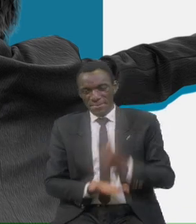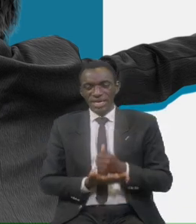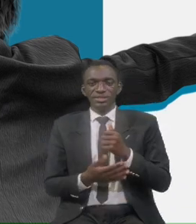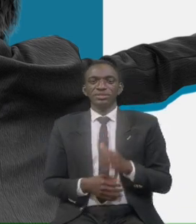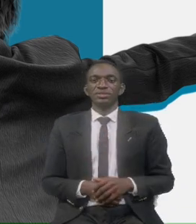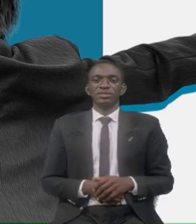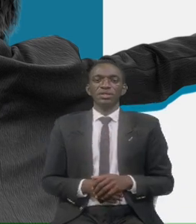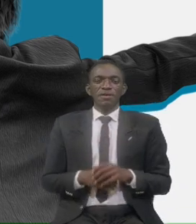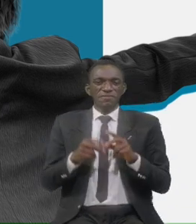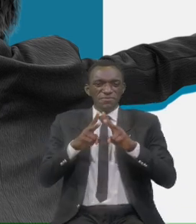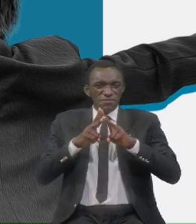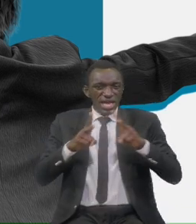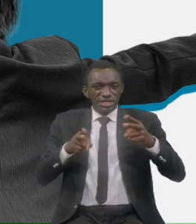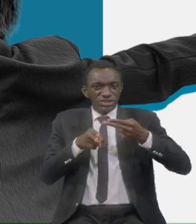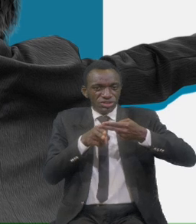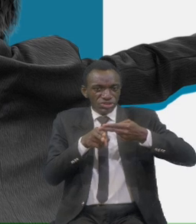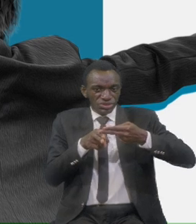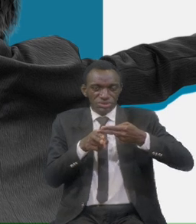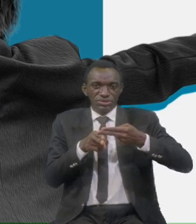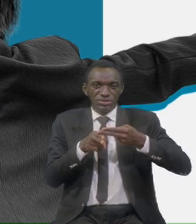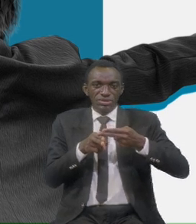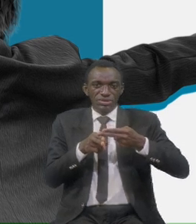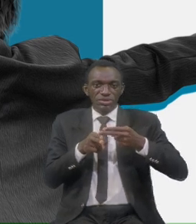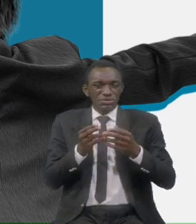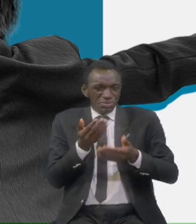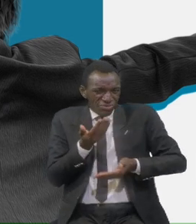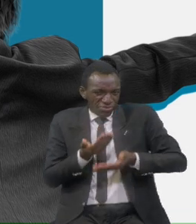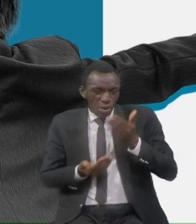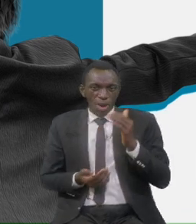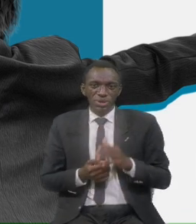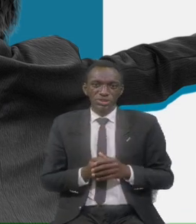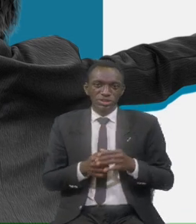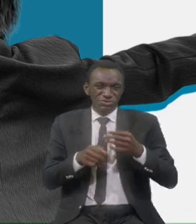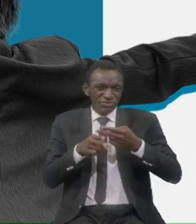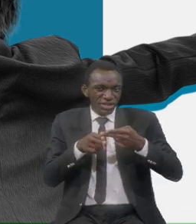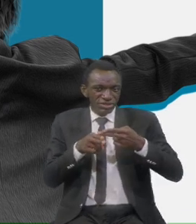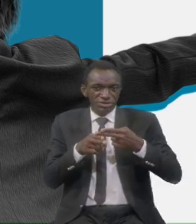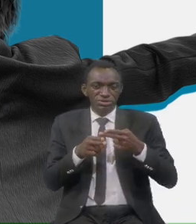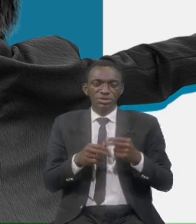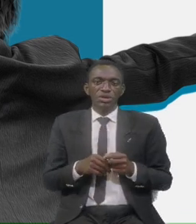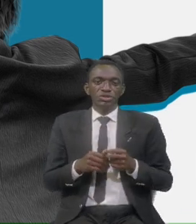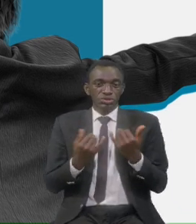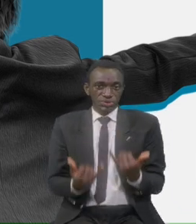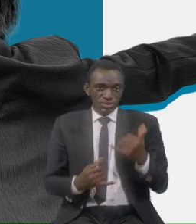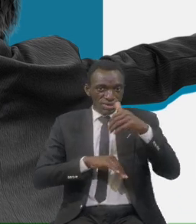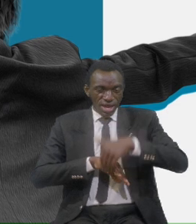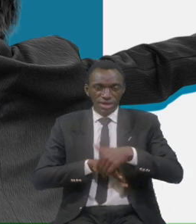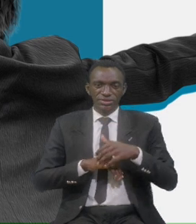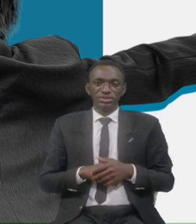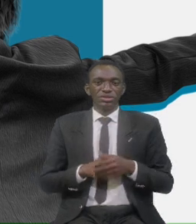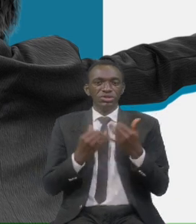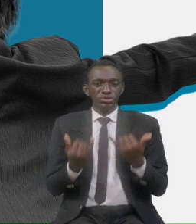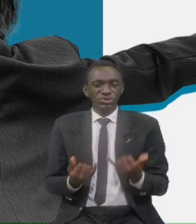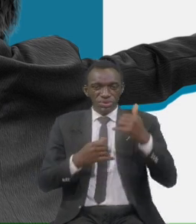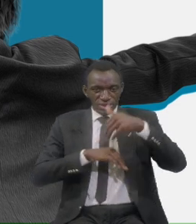soon. Very soon. Tonight. Tonight. Tonight.